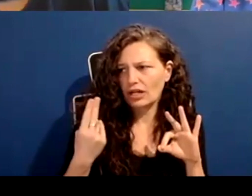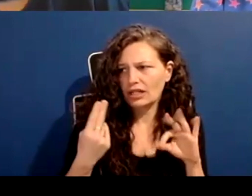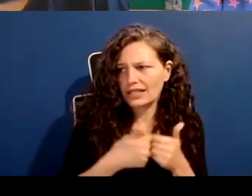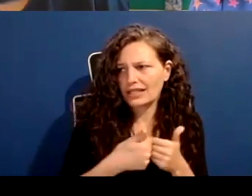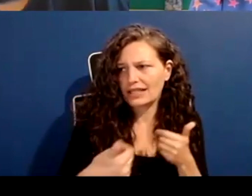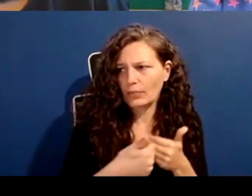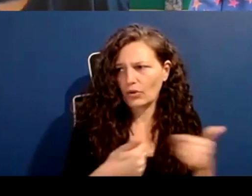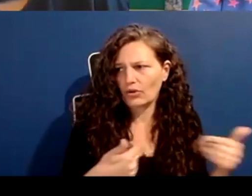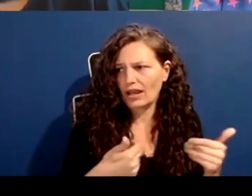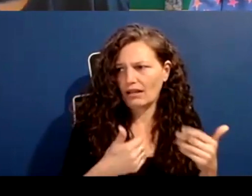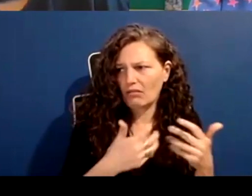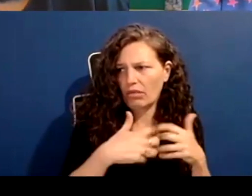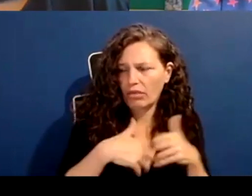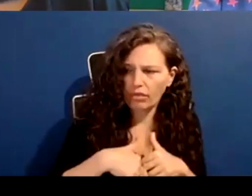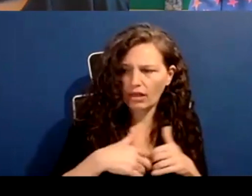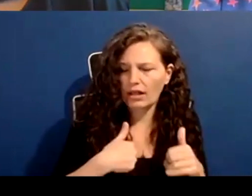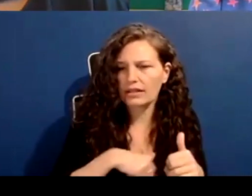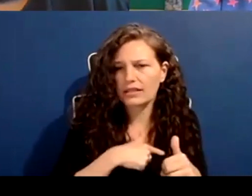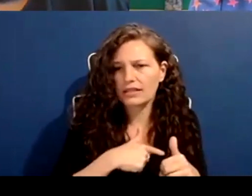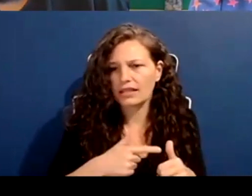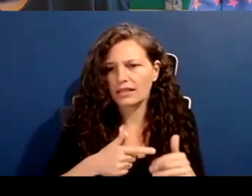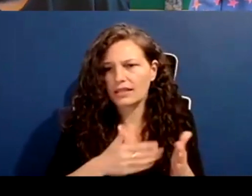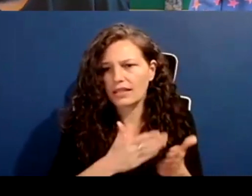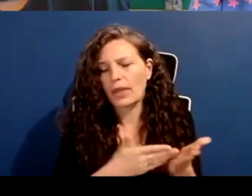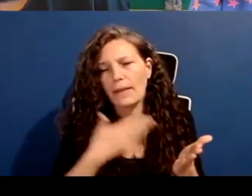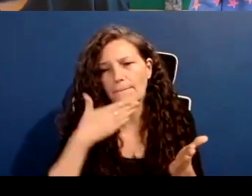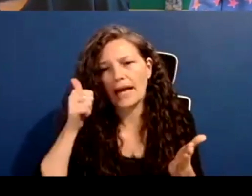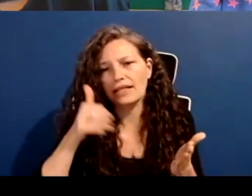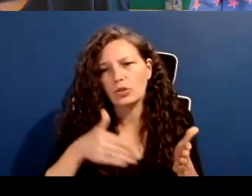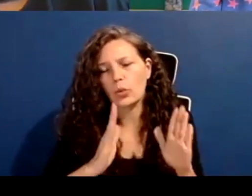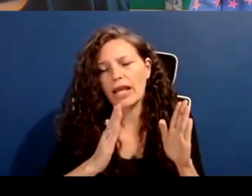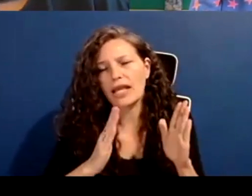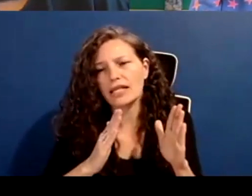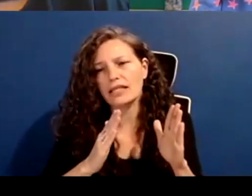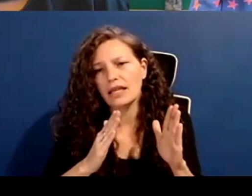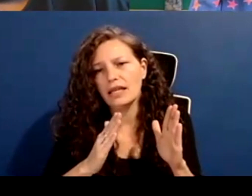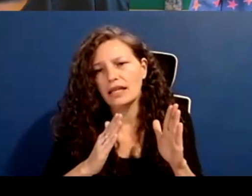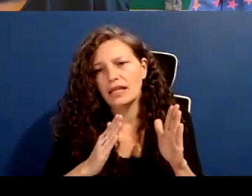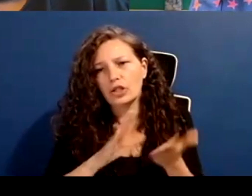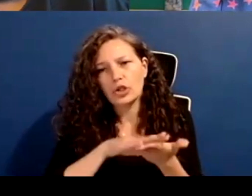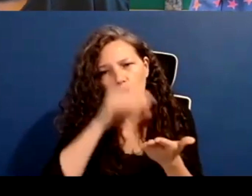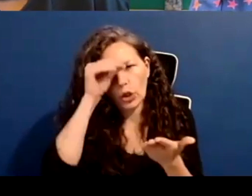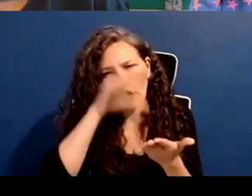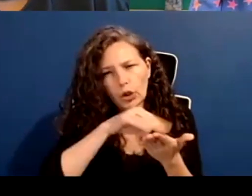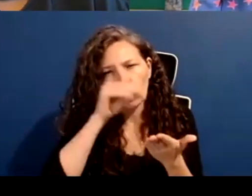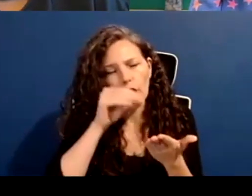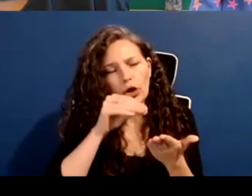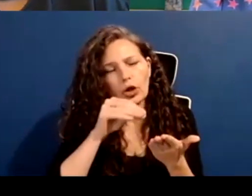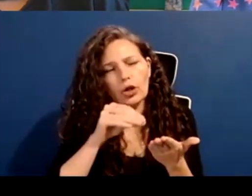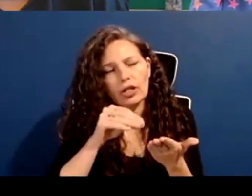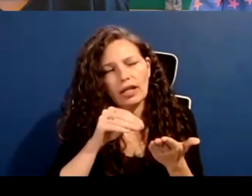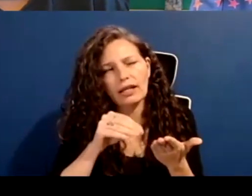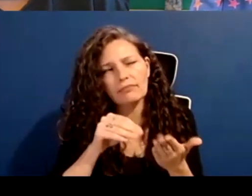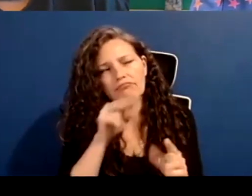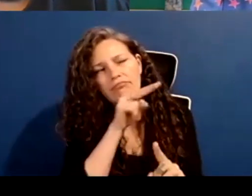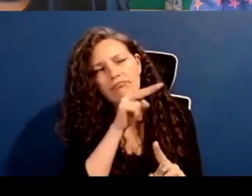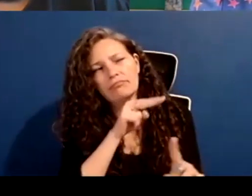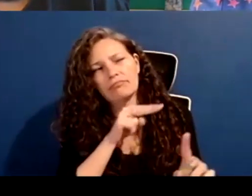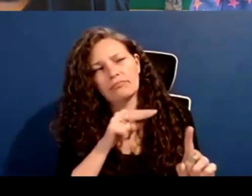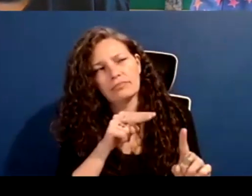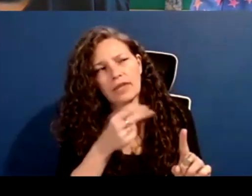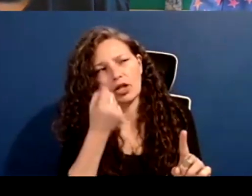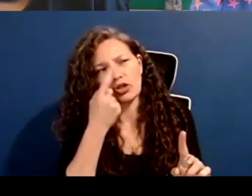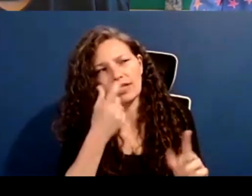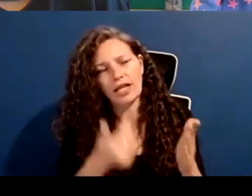we begin to see new insights and garner new information and broaden and deepen